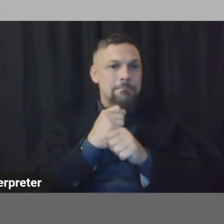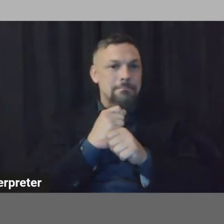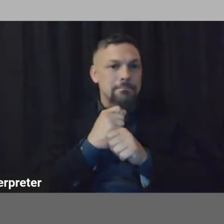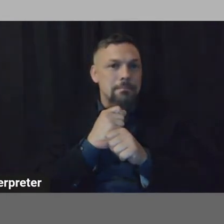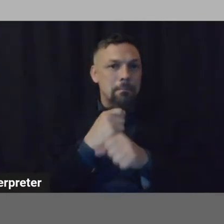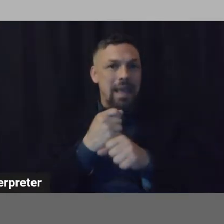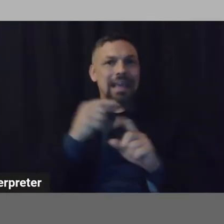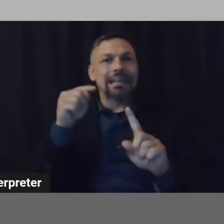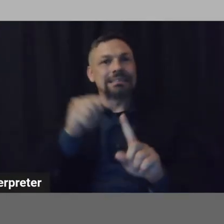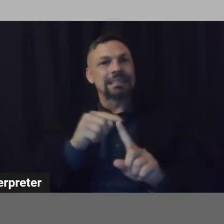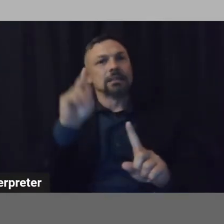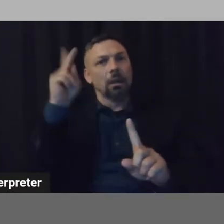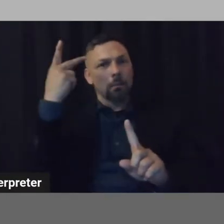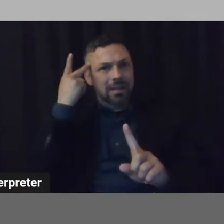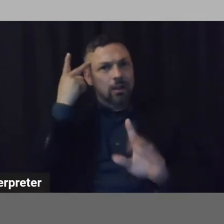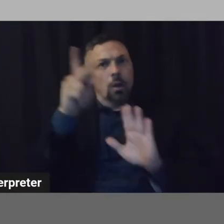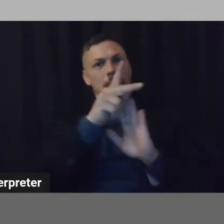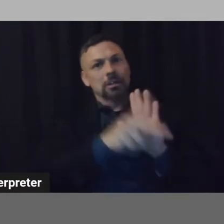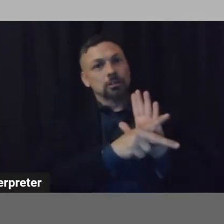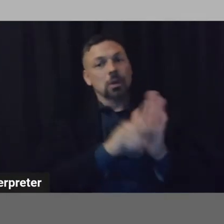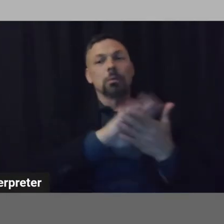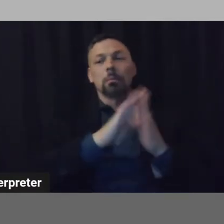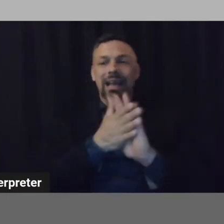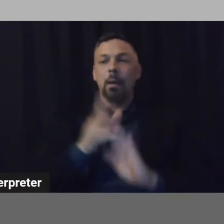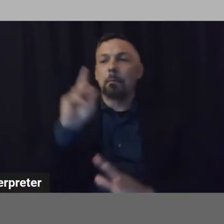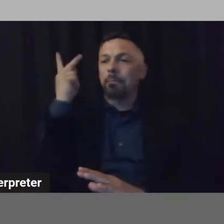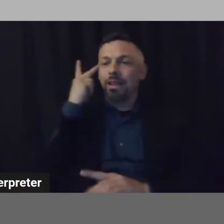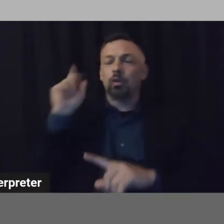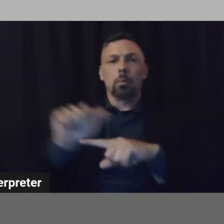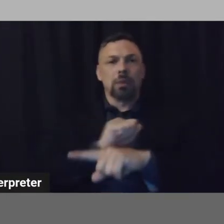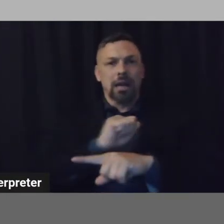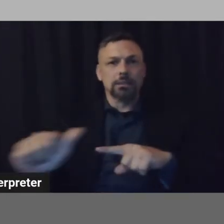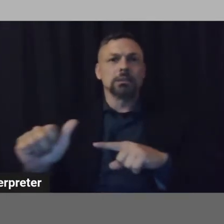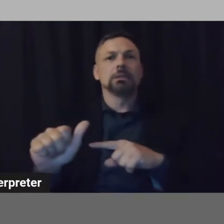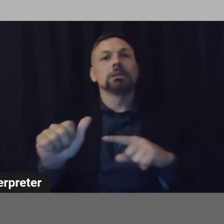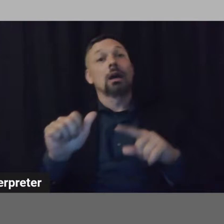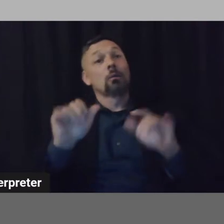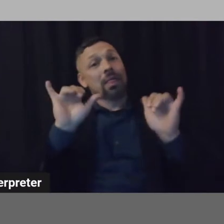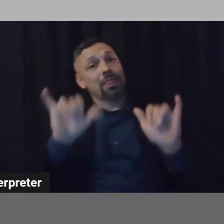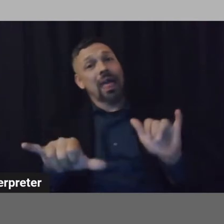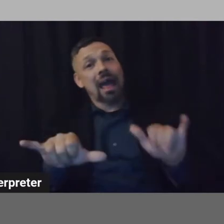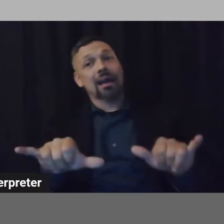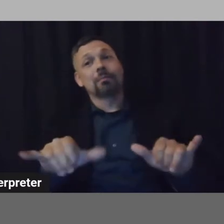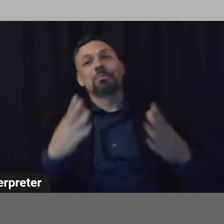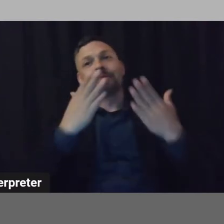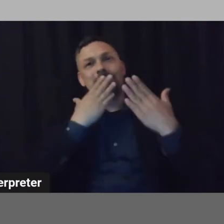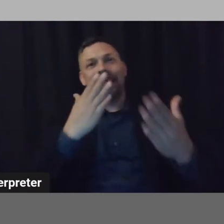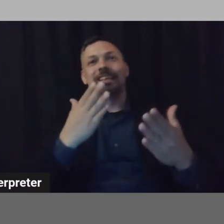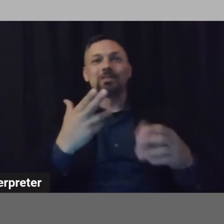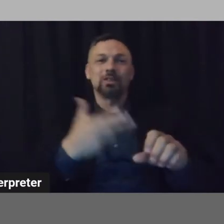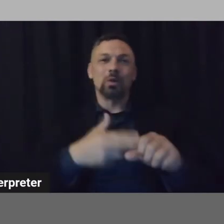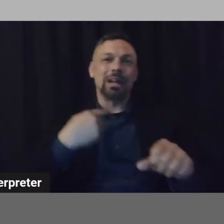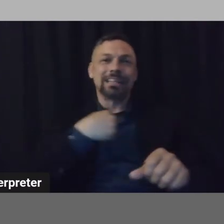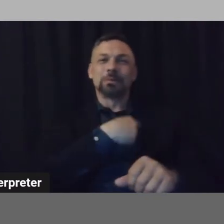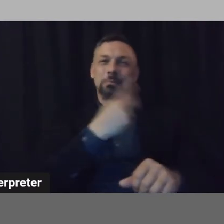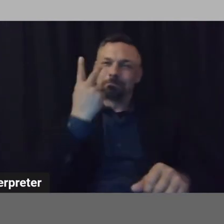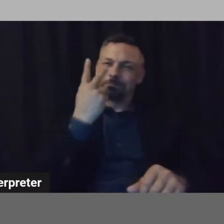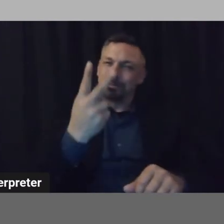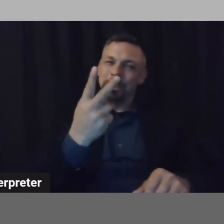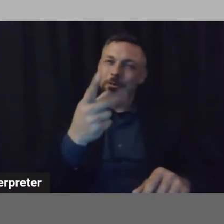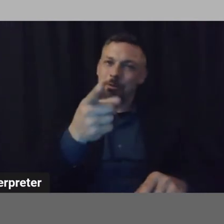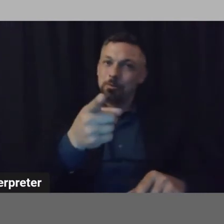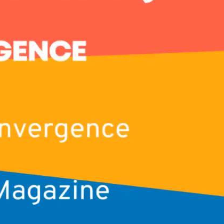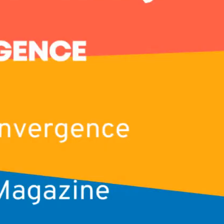these political principles into political practice. With that, again, thanks for joining us. We'll see you on the internet.